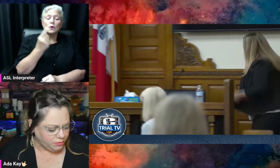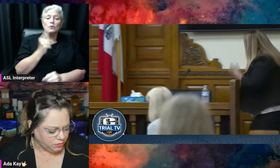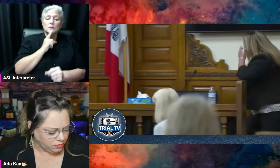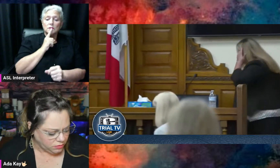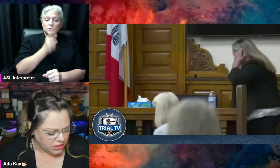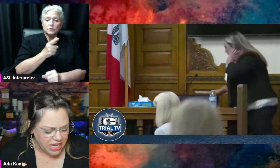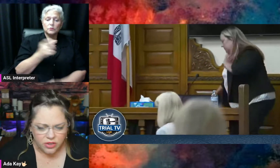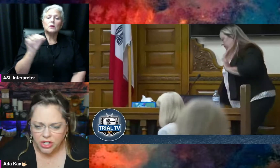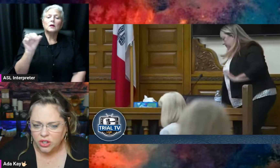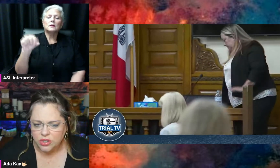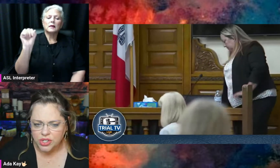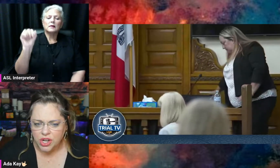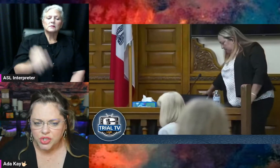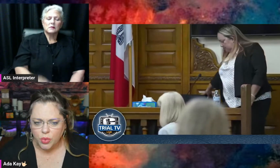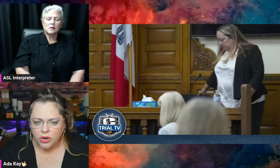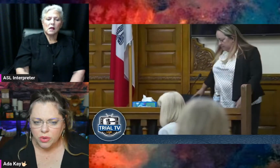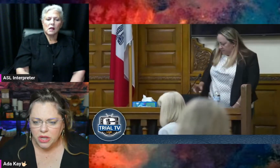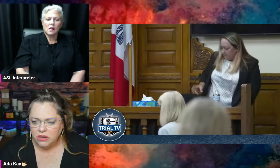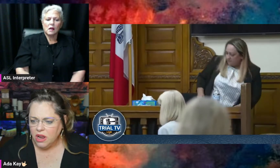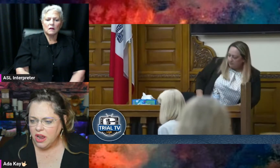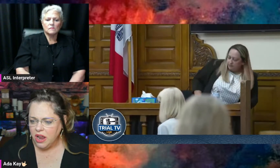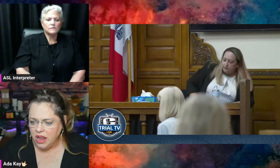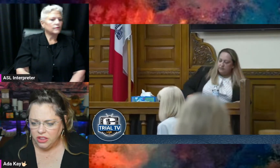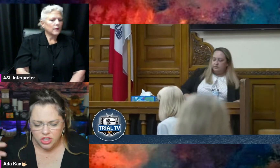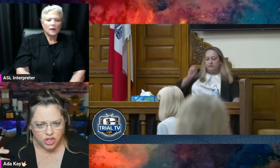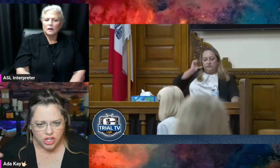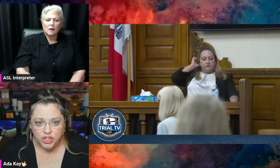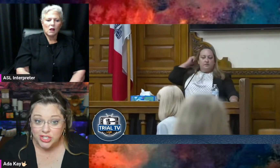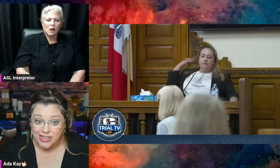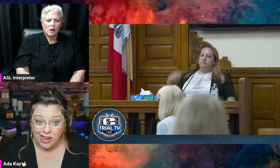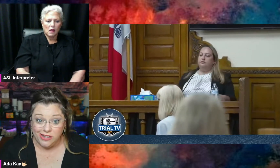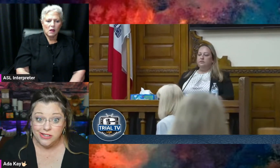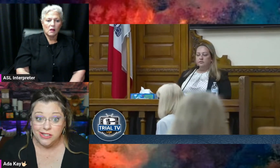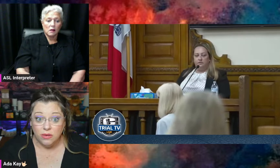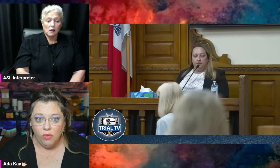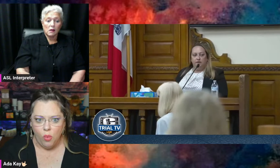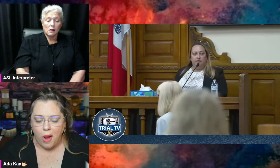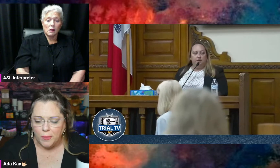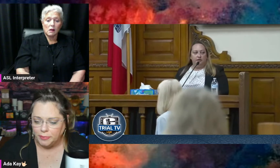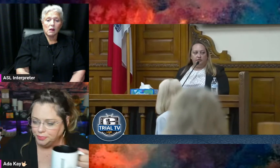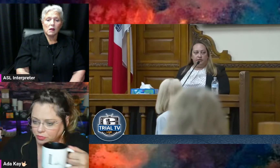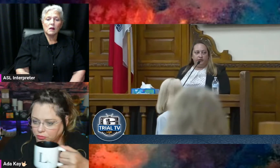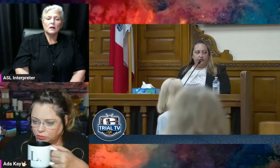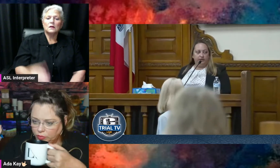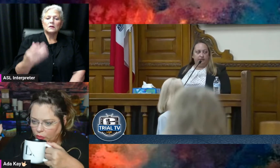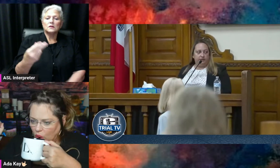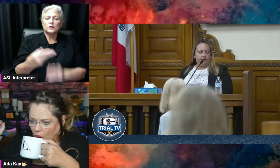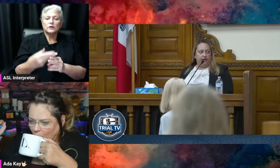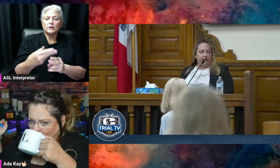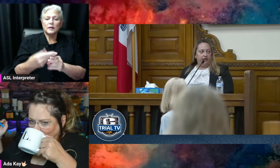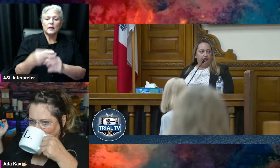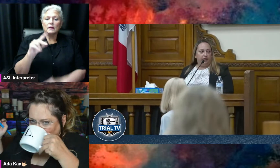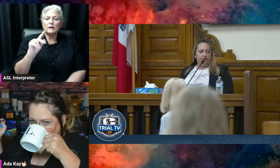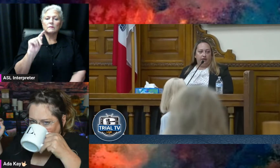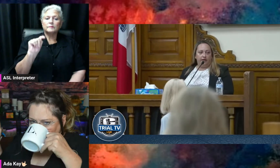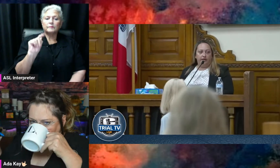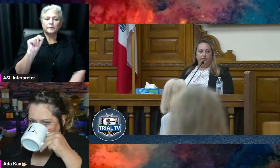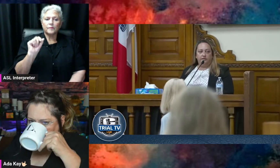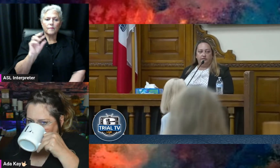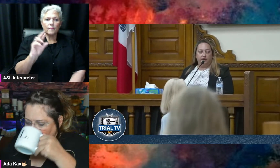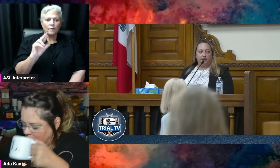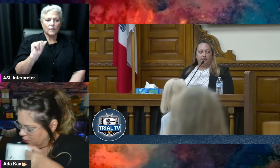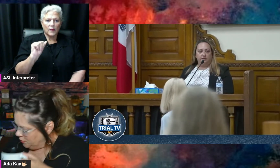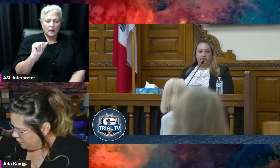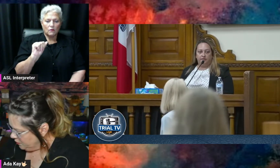there. The county clerk's not swearing him in, and the judge State your name stands. and spell it for the record, please. Tara,